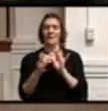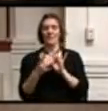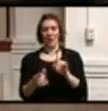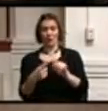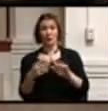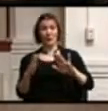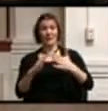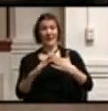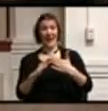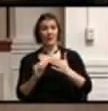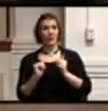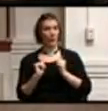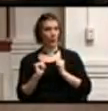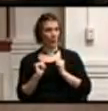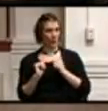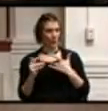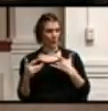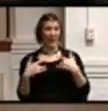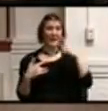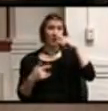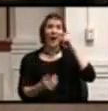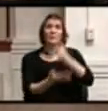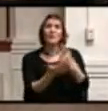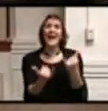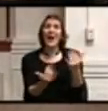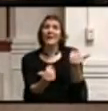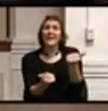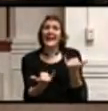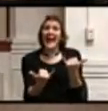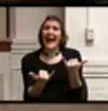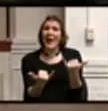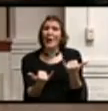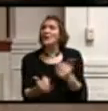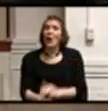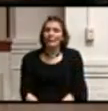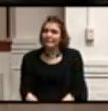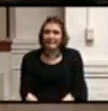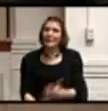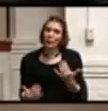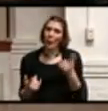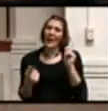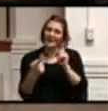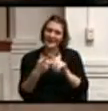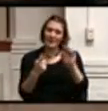back. Well, can we get it early? No, huh?